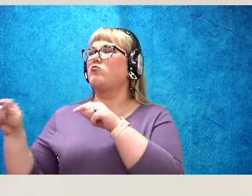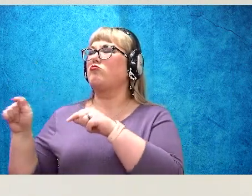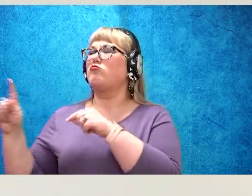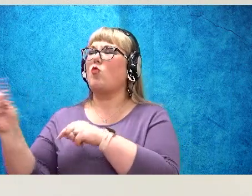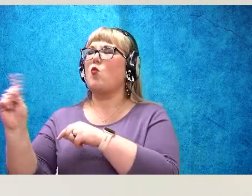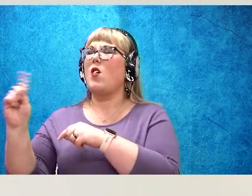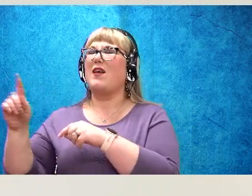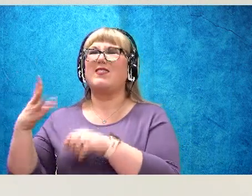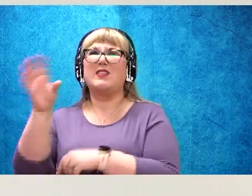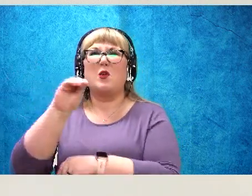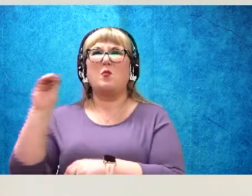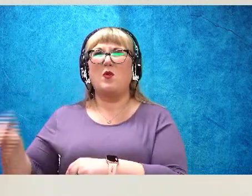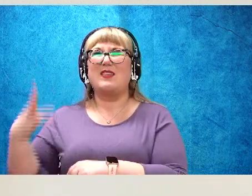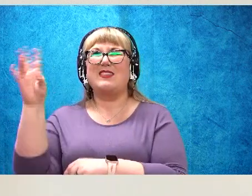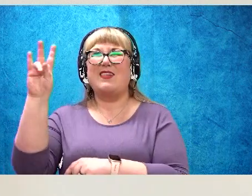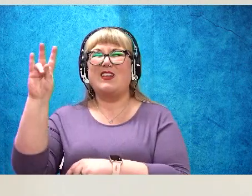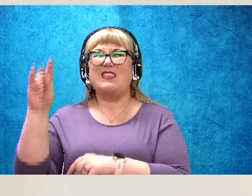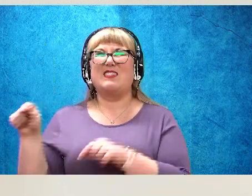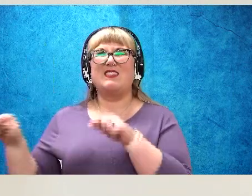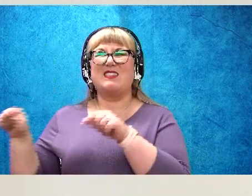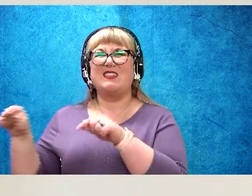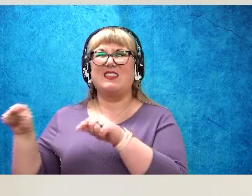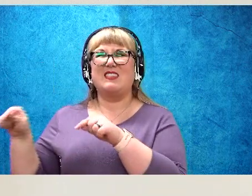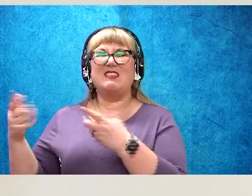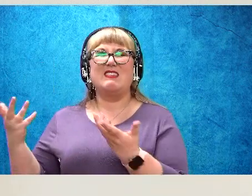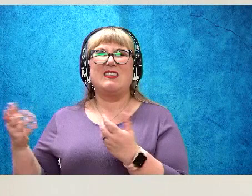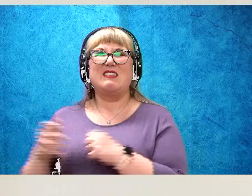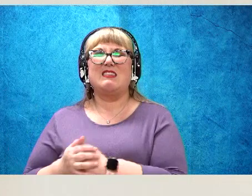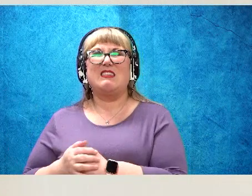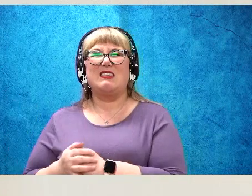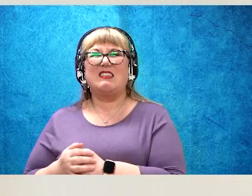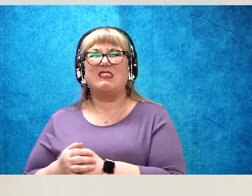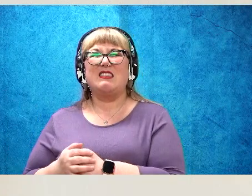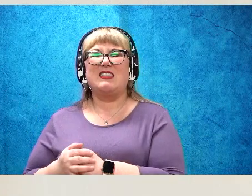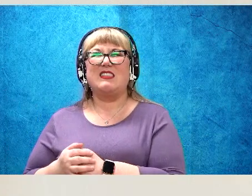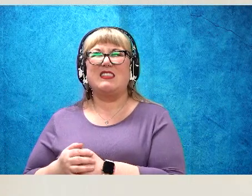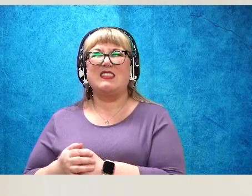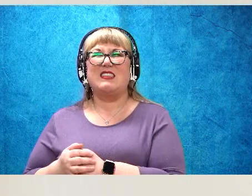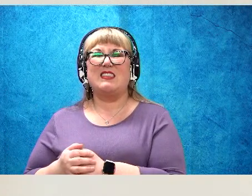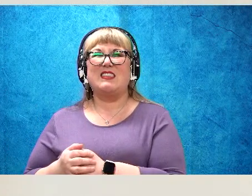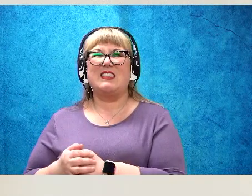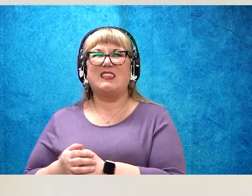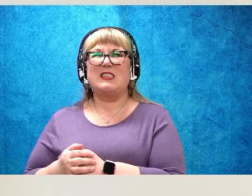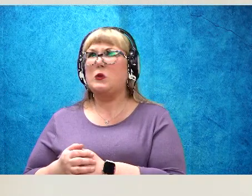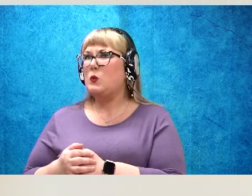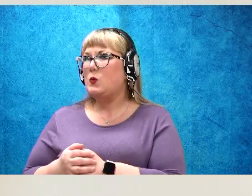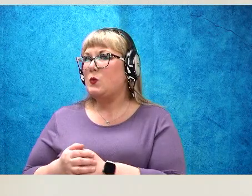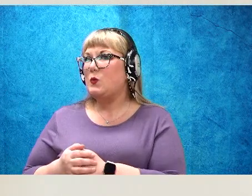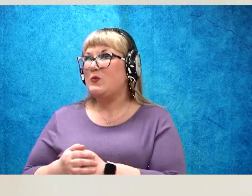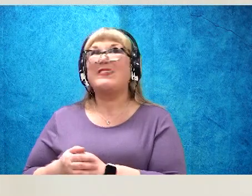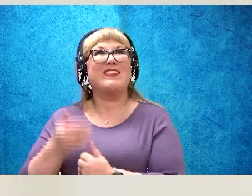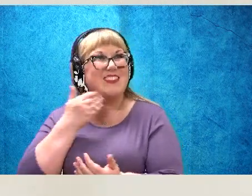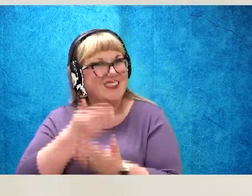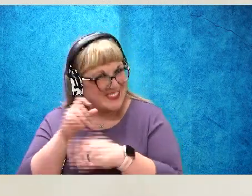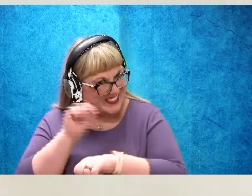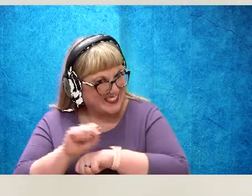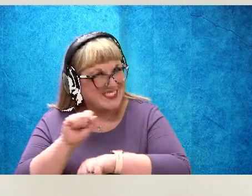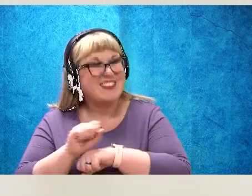numbers do you think come before and after 17? Very